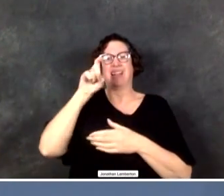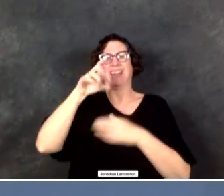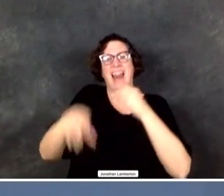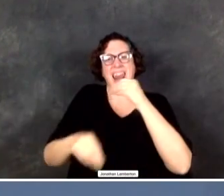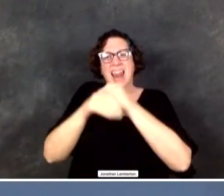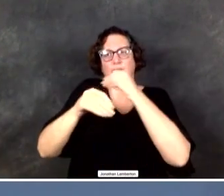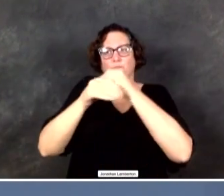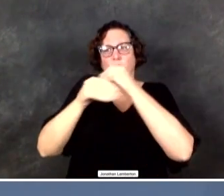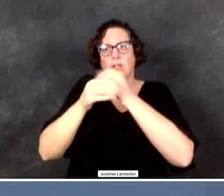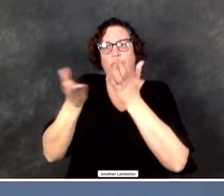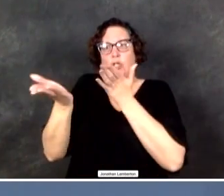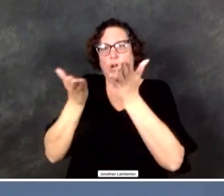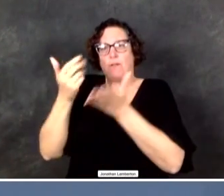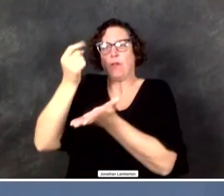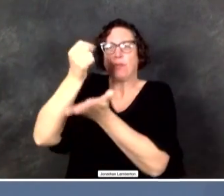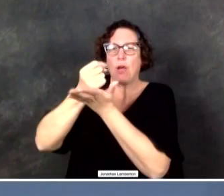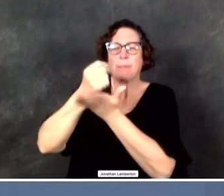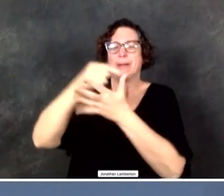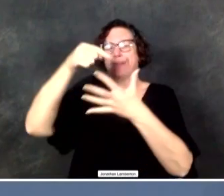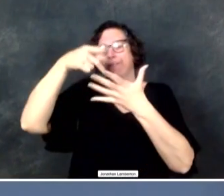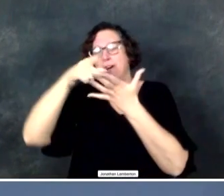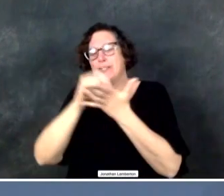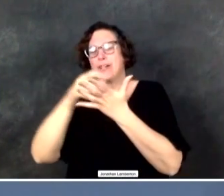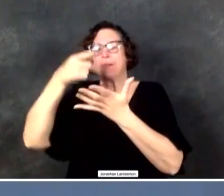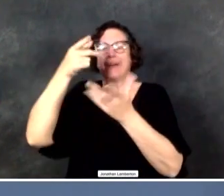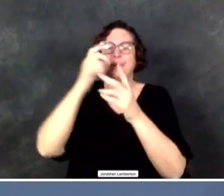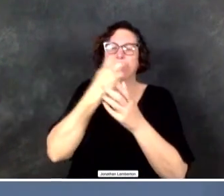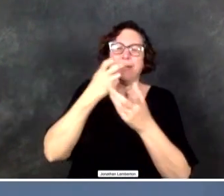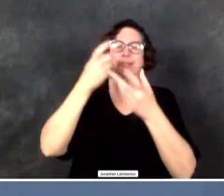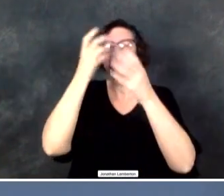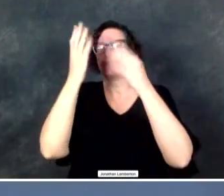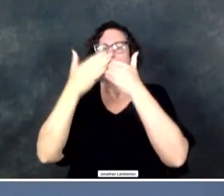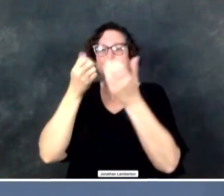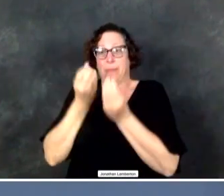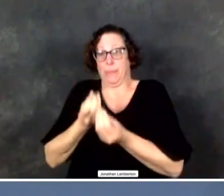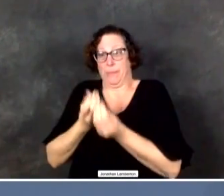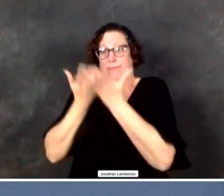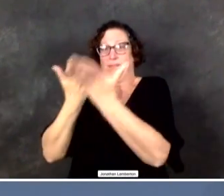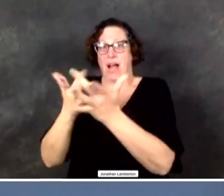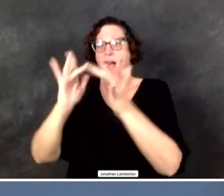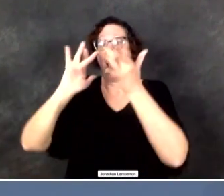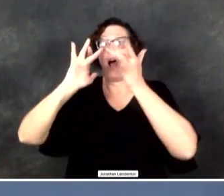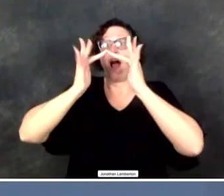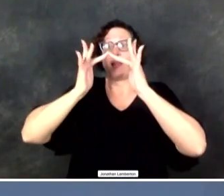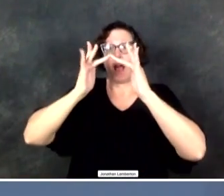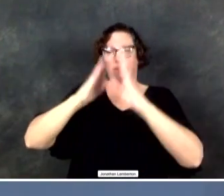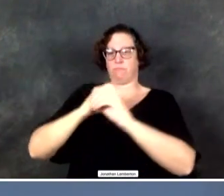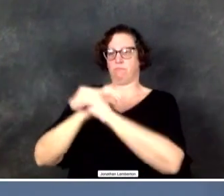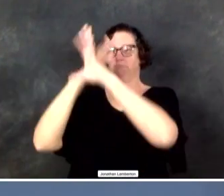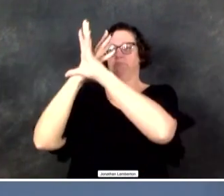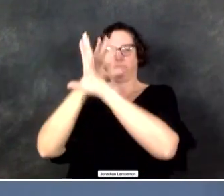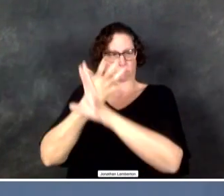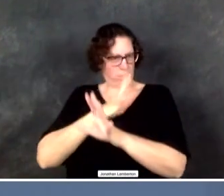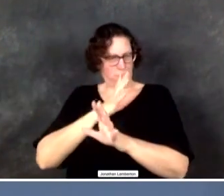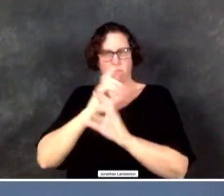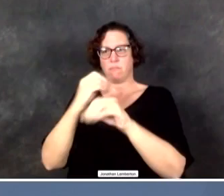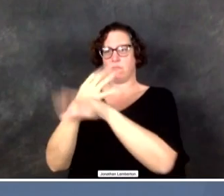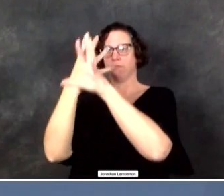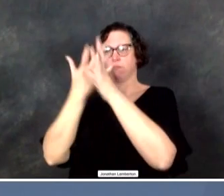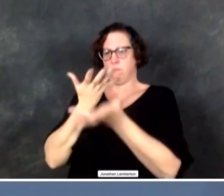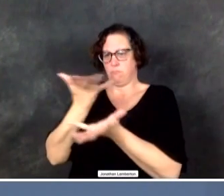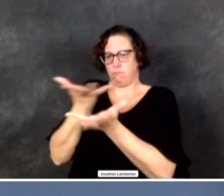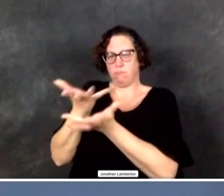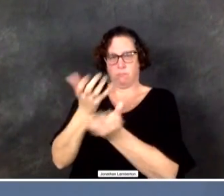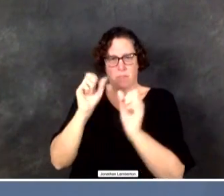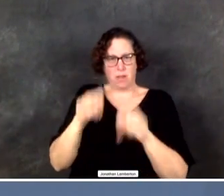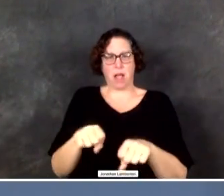more difficult. But even then, we're working through those particular situations as well. So again,